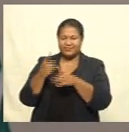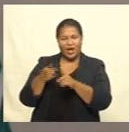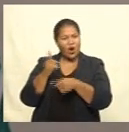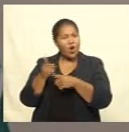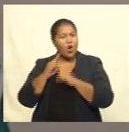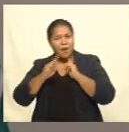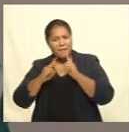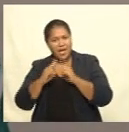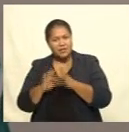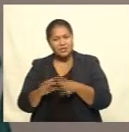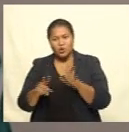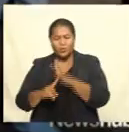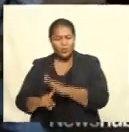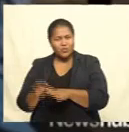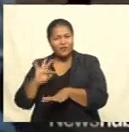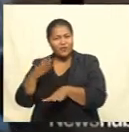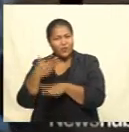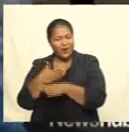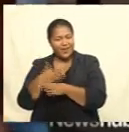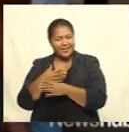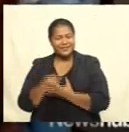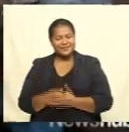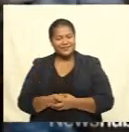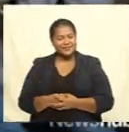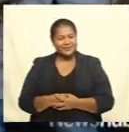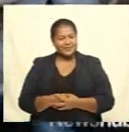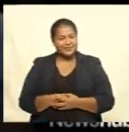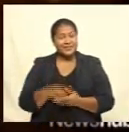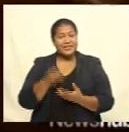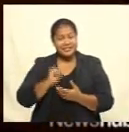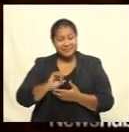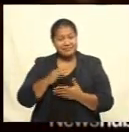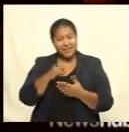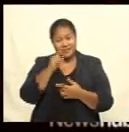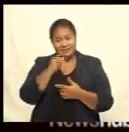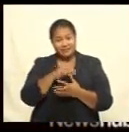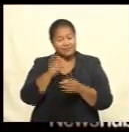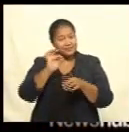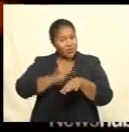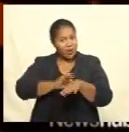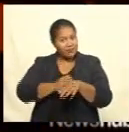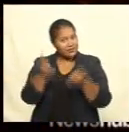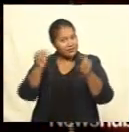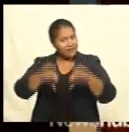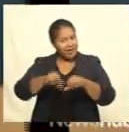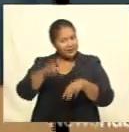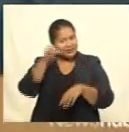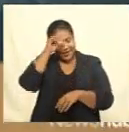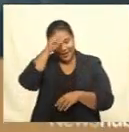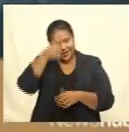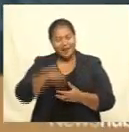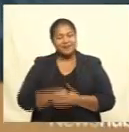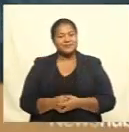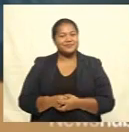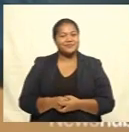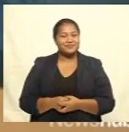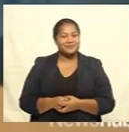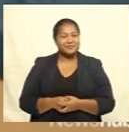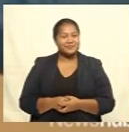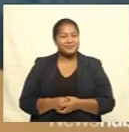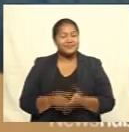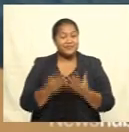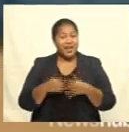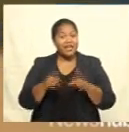deter them from doing their work. Still to come, public health system fails in India. And